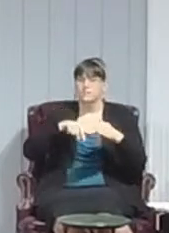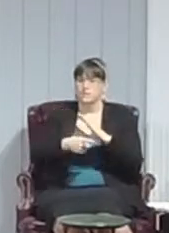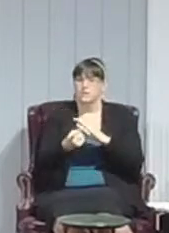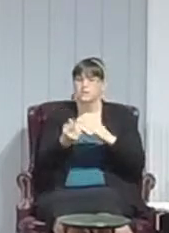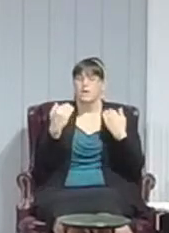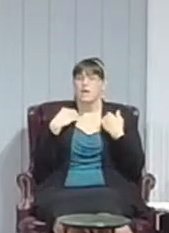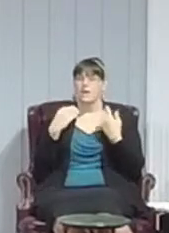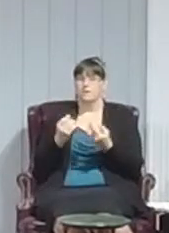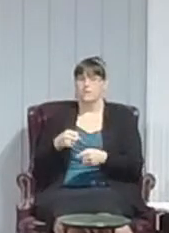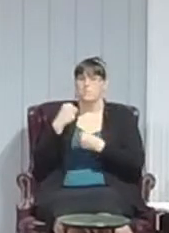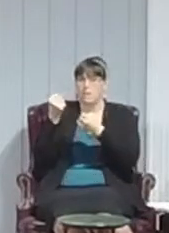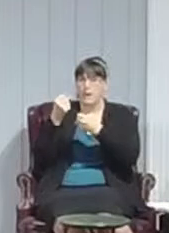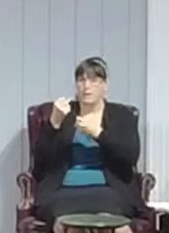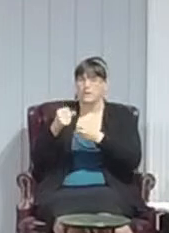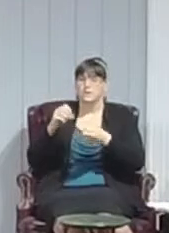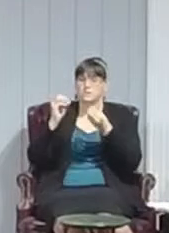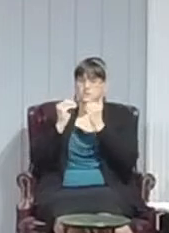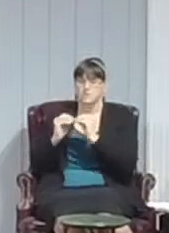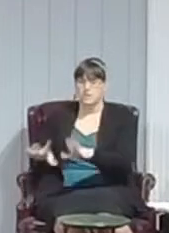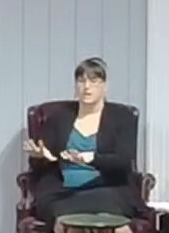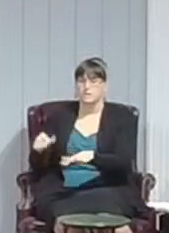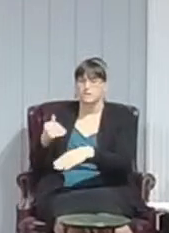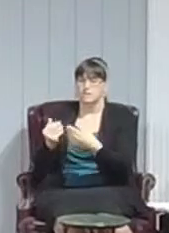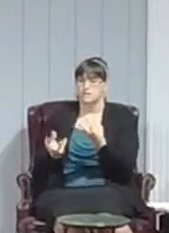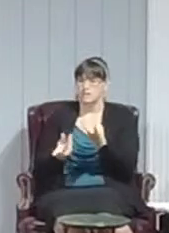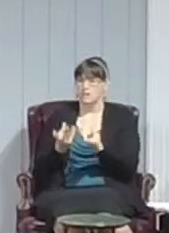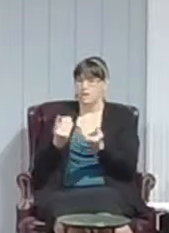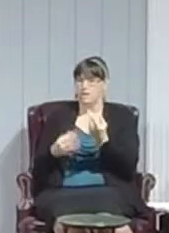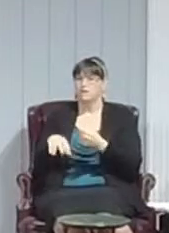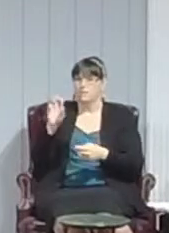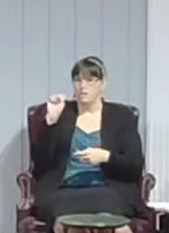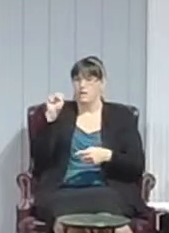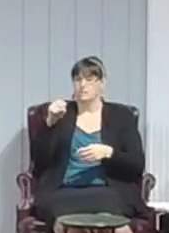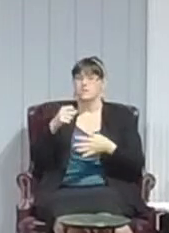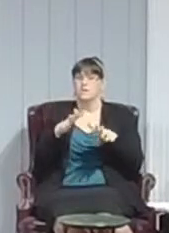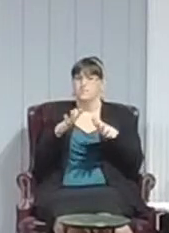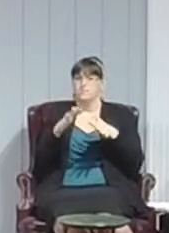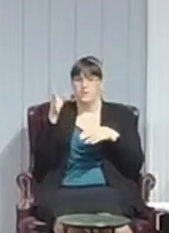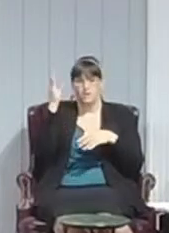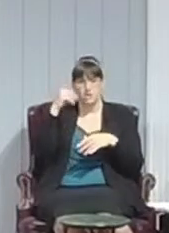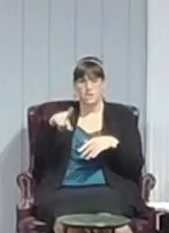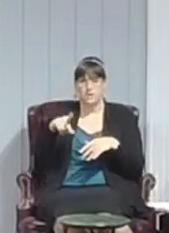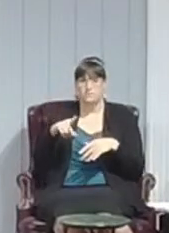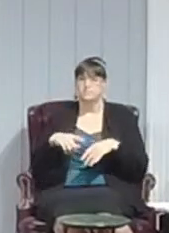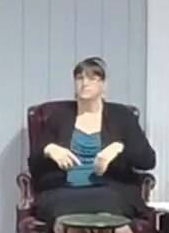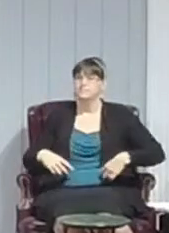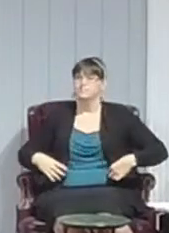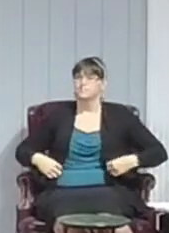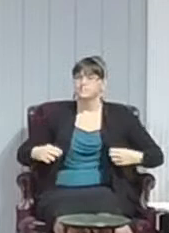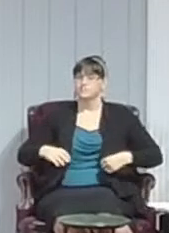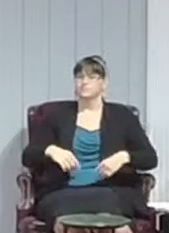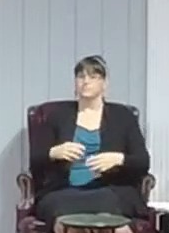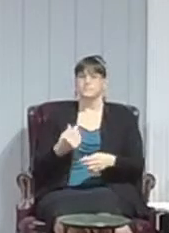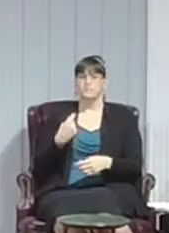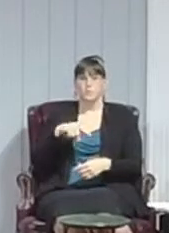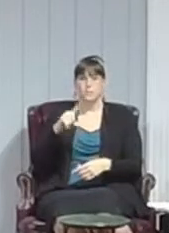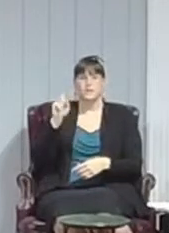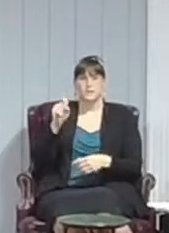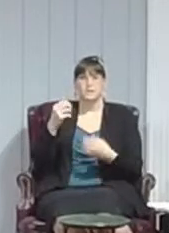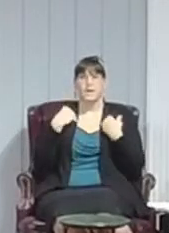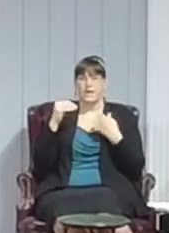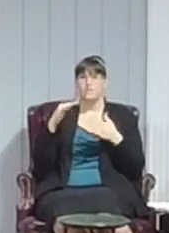hath power to cast into hell. Yea, I say unto you, fear him. Obviously the Lord. He tells us we ought to have a fear of